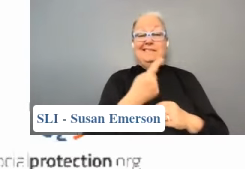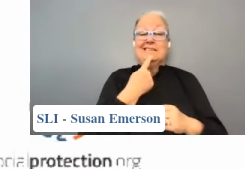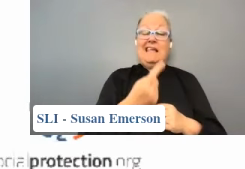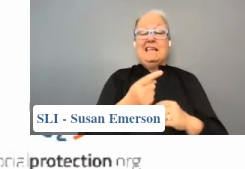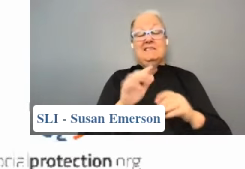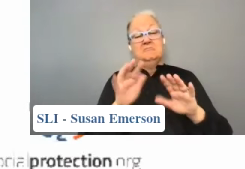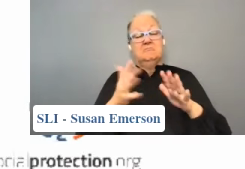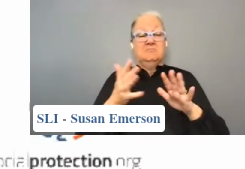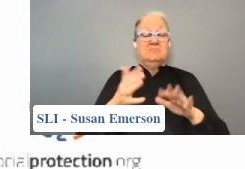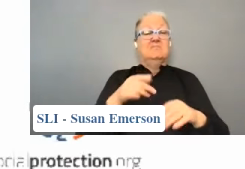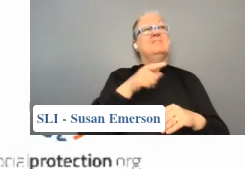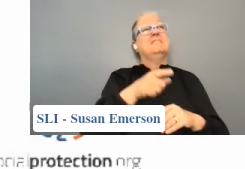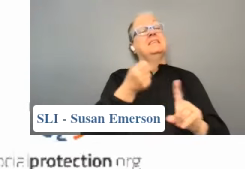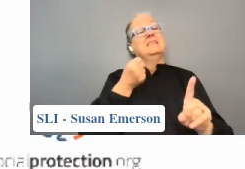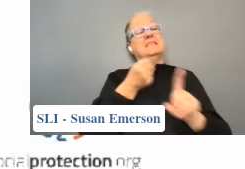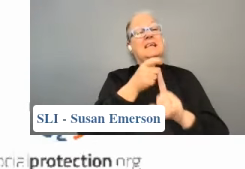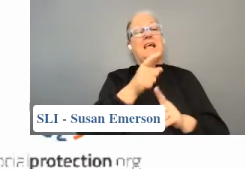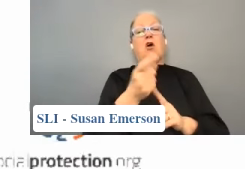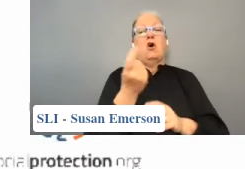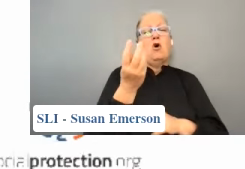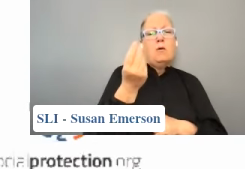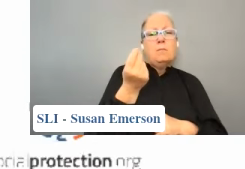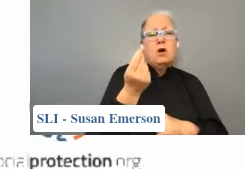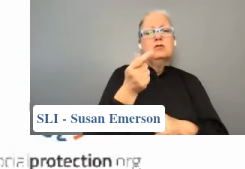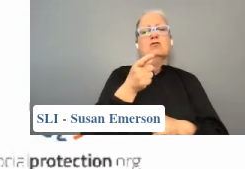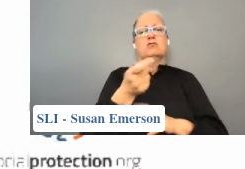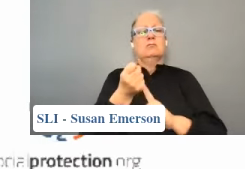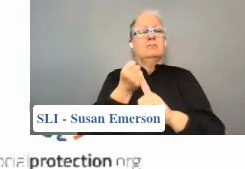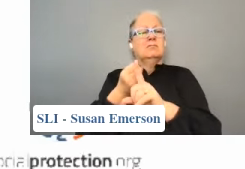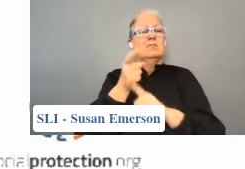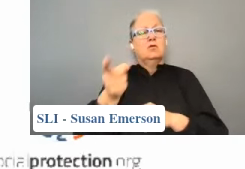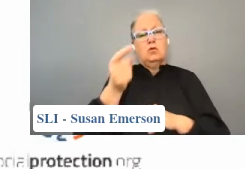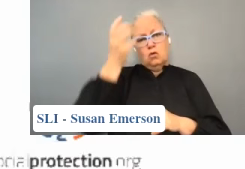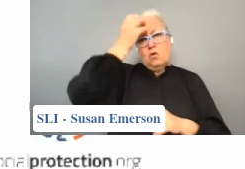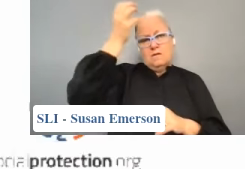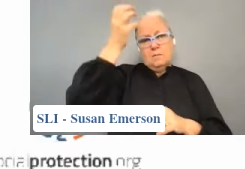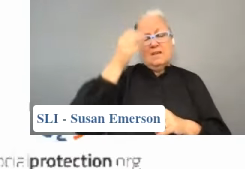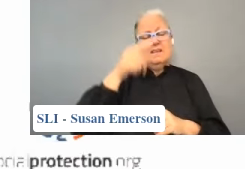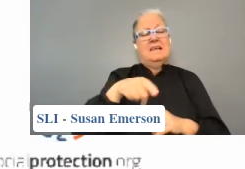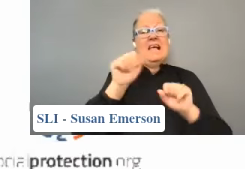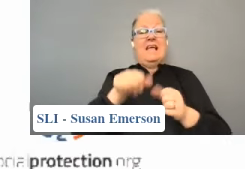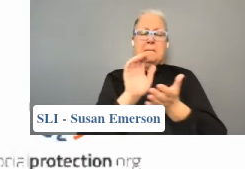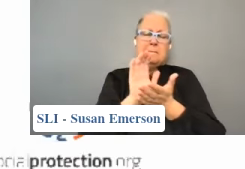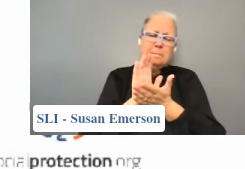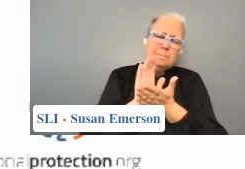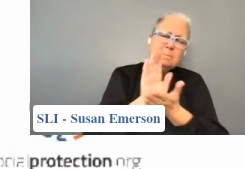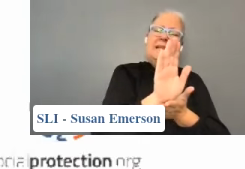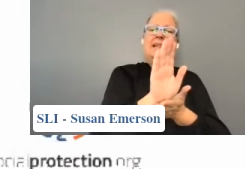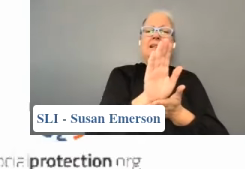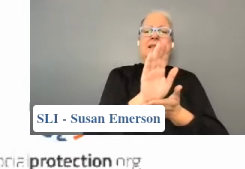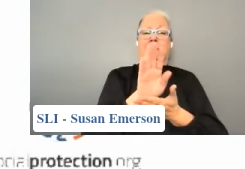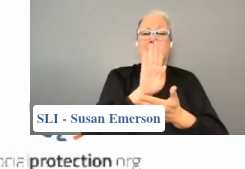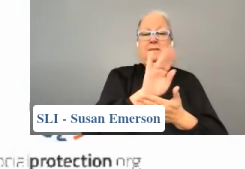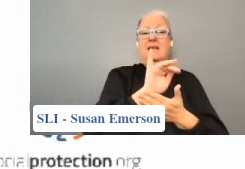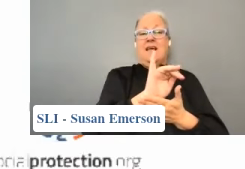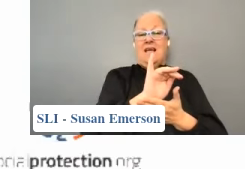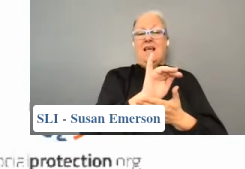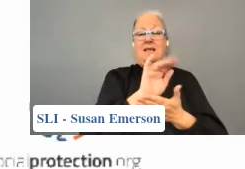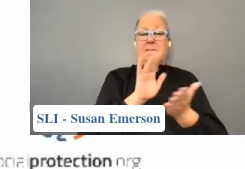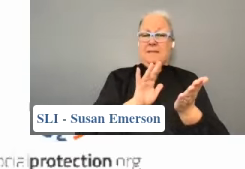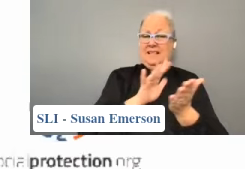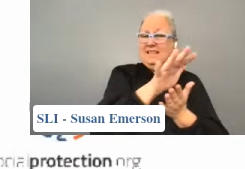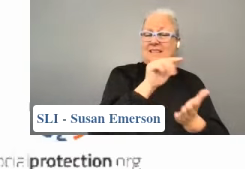to society and to governments are in run to the billions of dollars in GDP, up to 2%